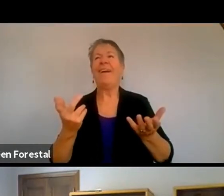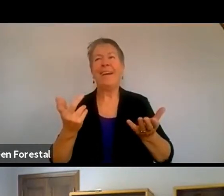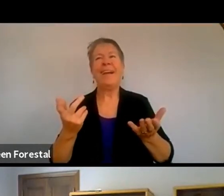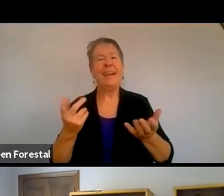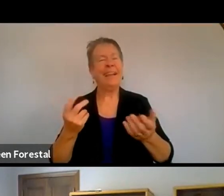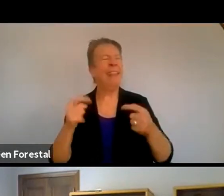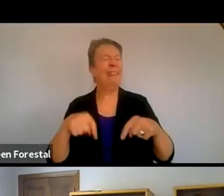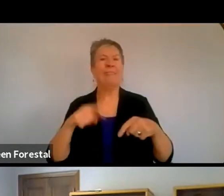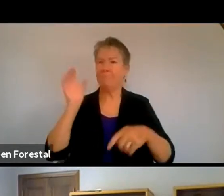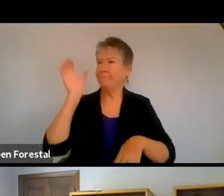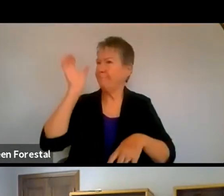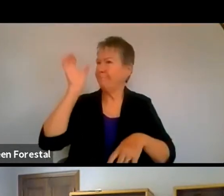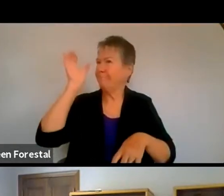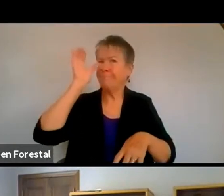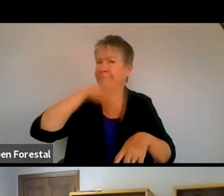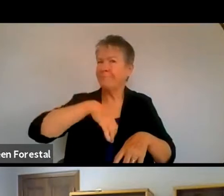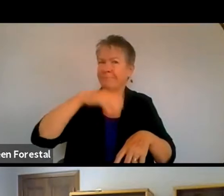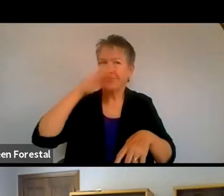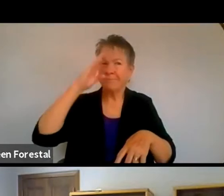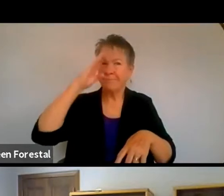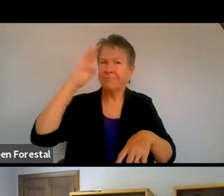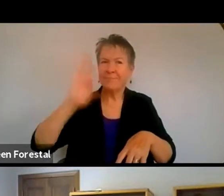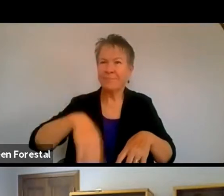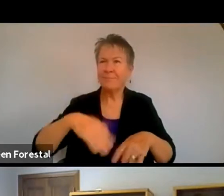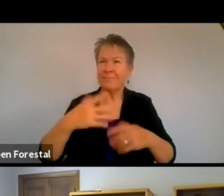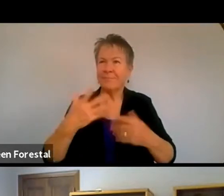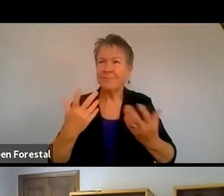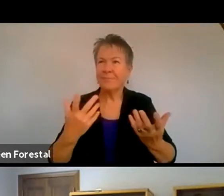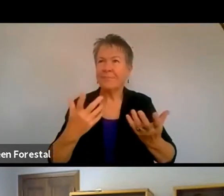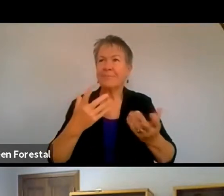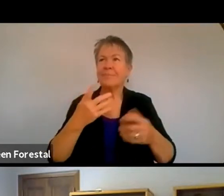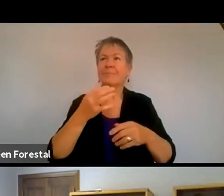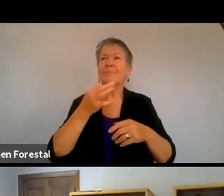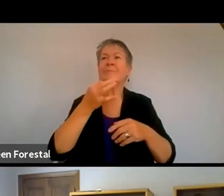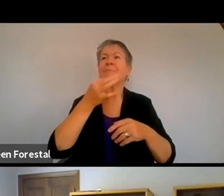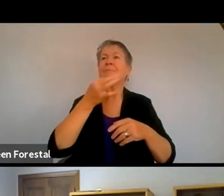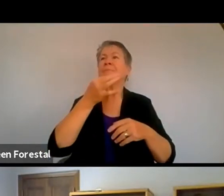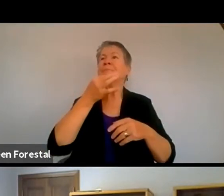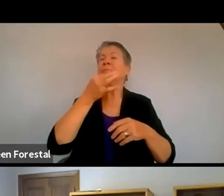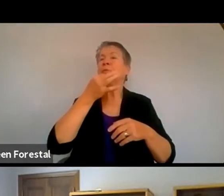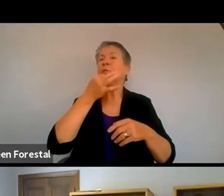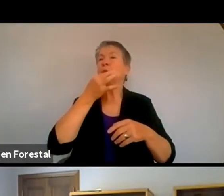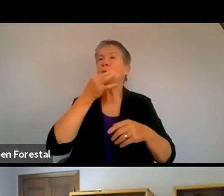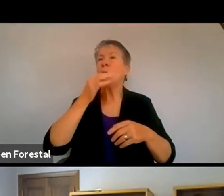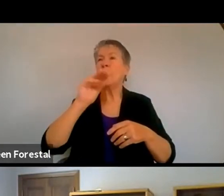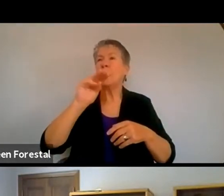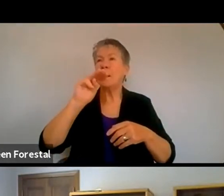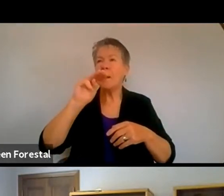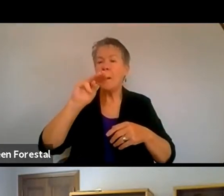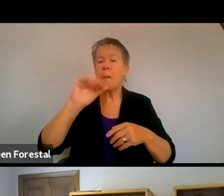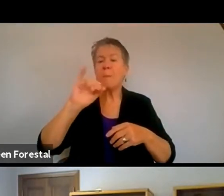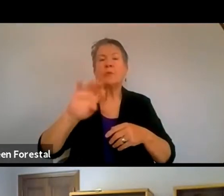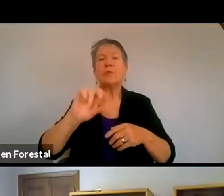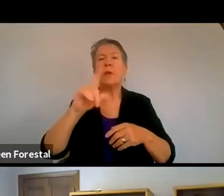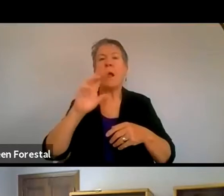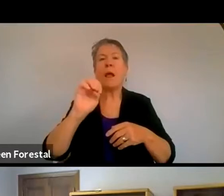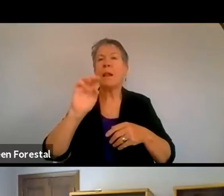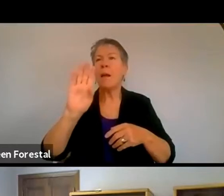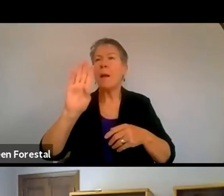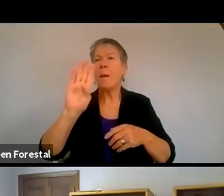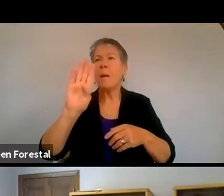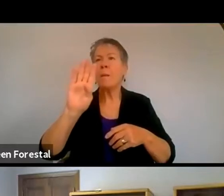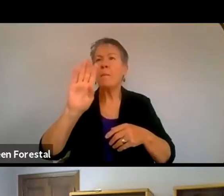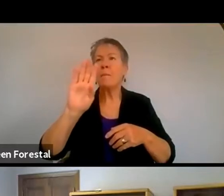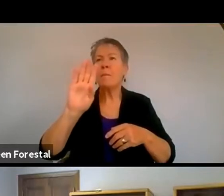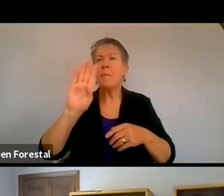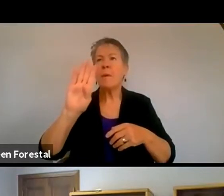and Mahan, I'll turn things back over to you in a second. I just say today, because of a lot of challenges in our schedules, as you can imagine,